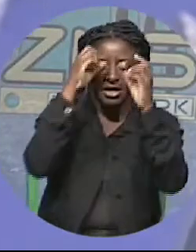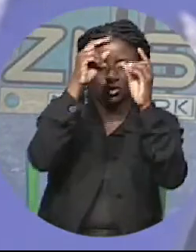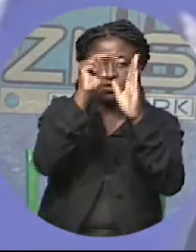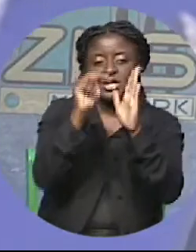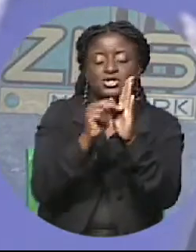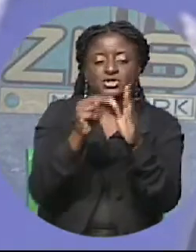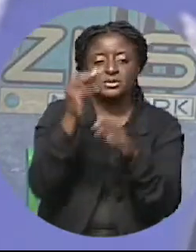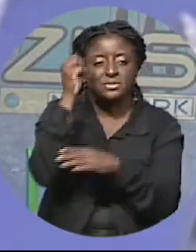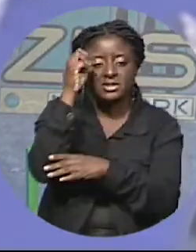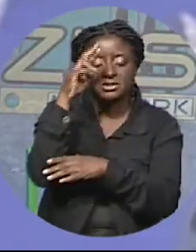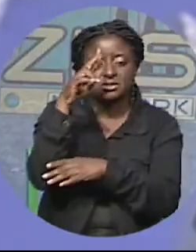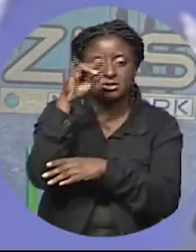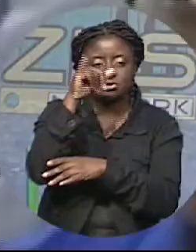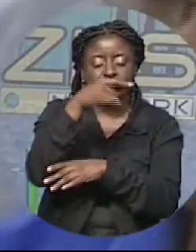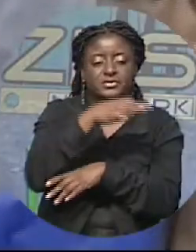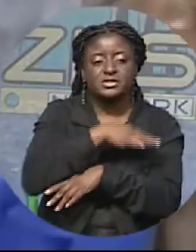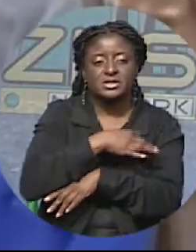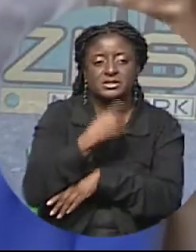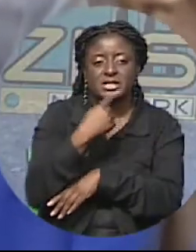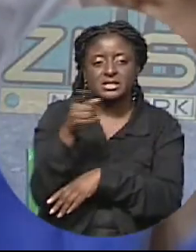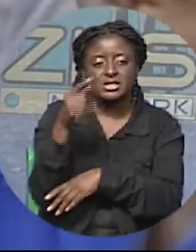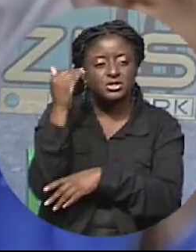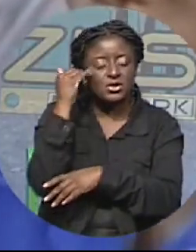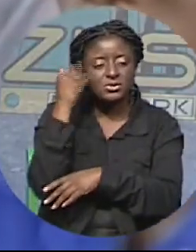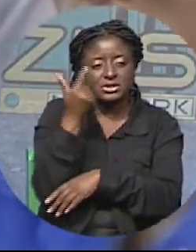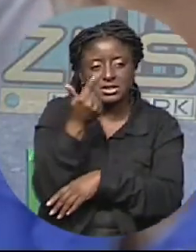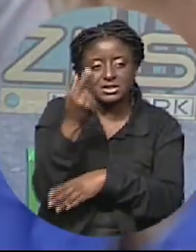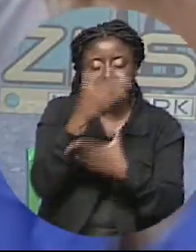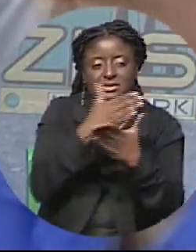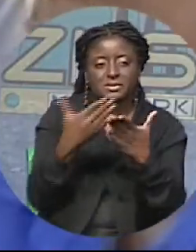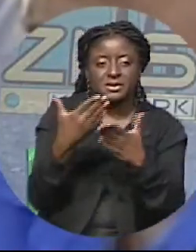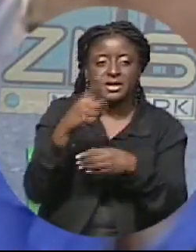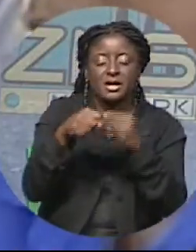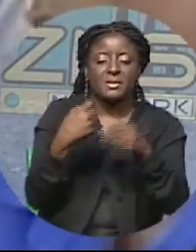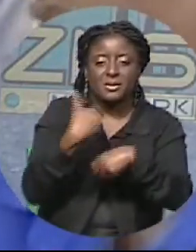Education Minister Jerome Fitzgerald says he knows a little something